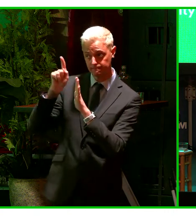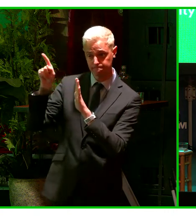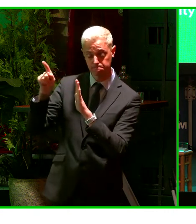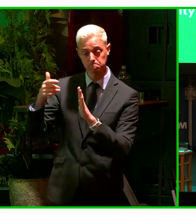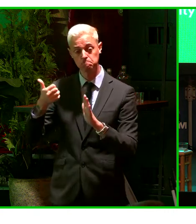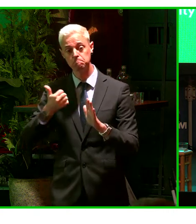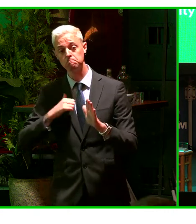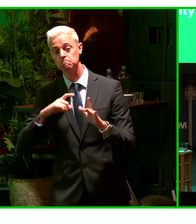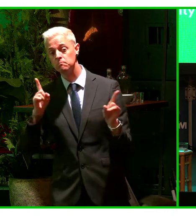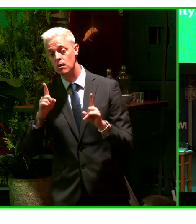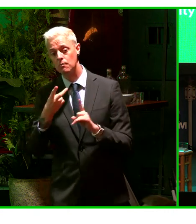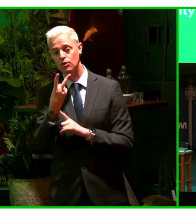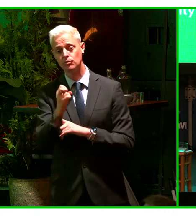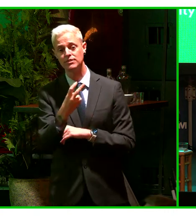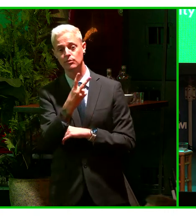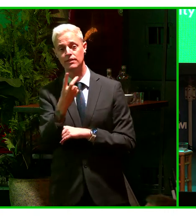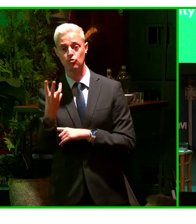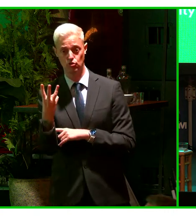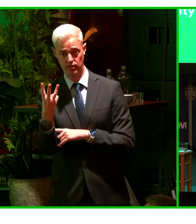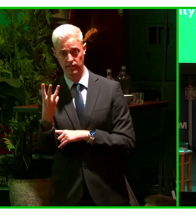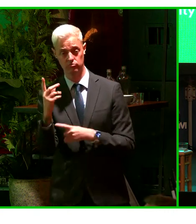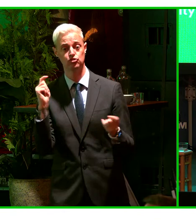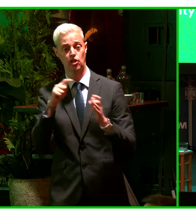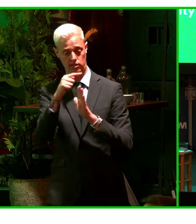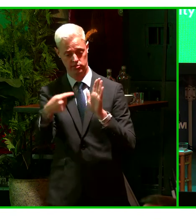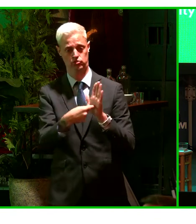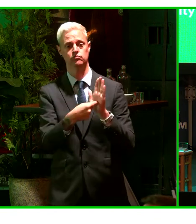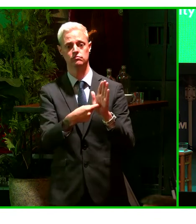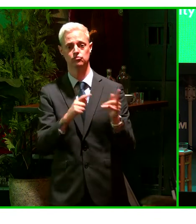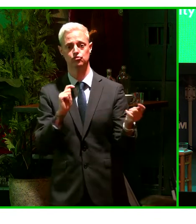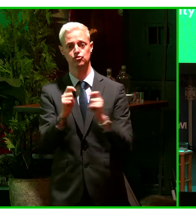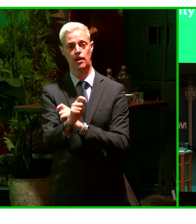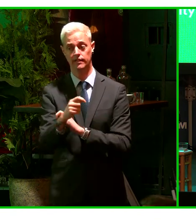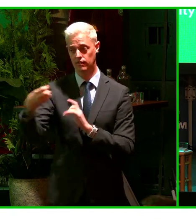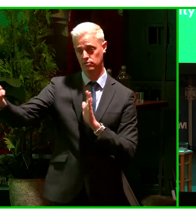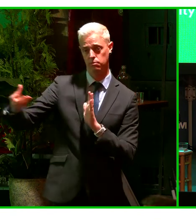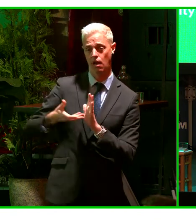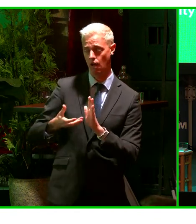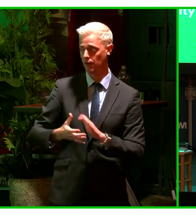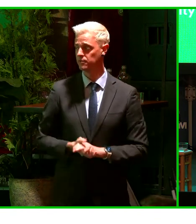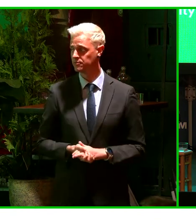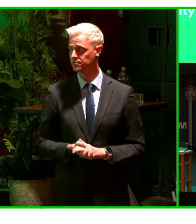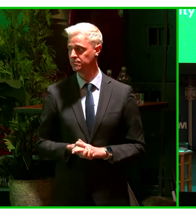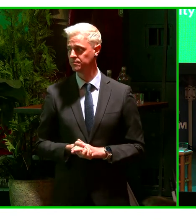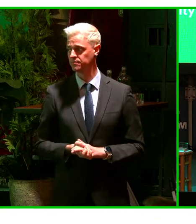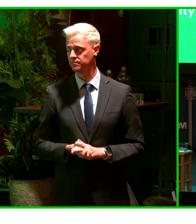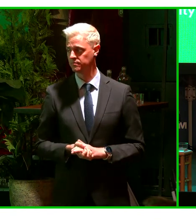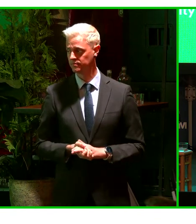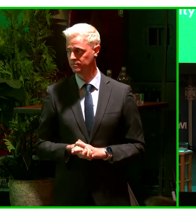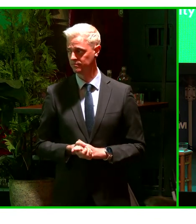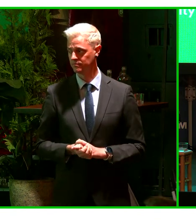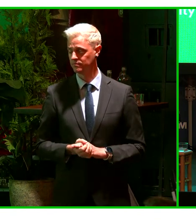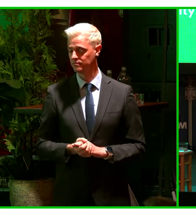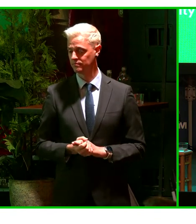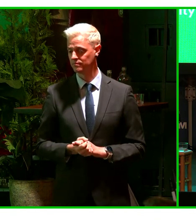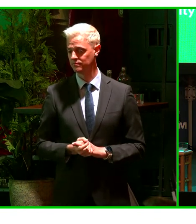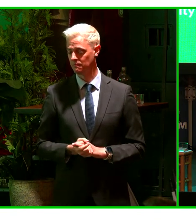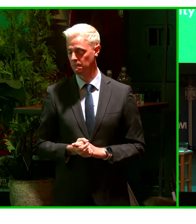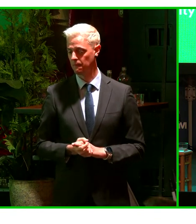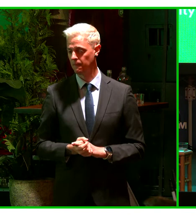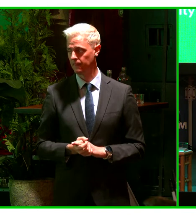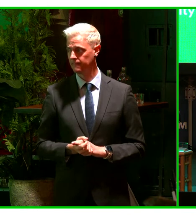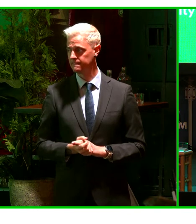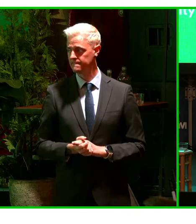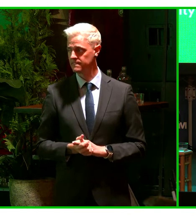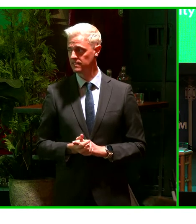the 2023 mark. And there's a big program of activity called HyDeploy, which Cadent are at the heart of delivering, which is